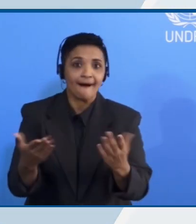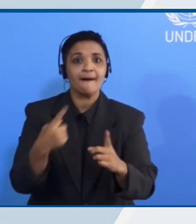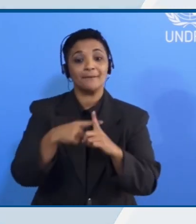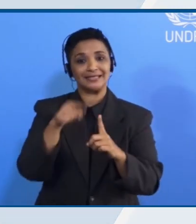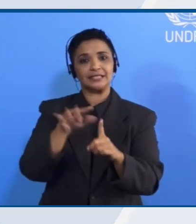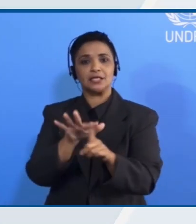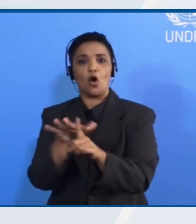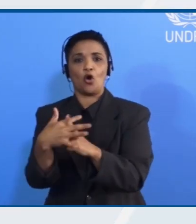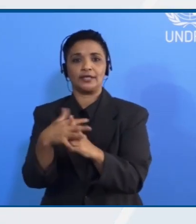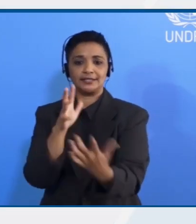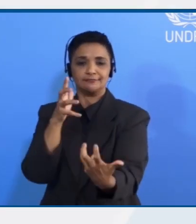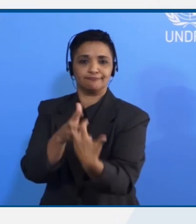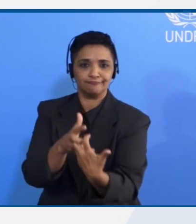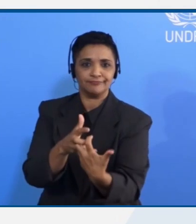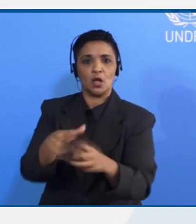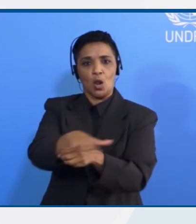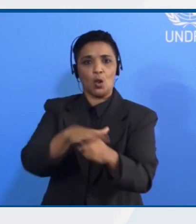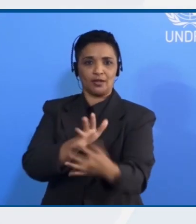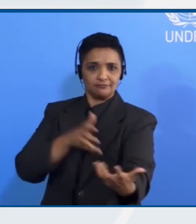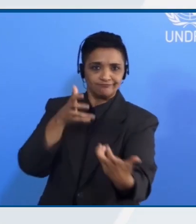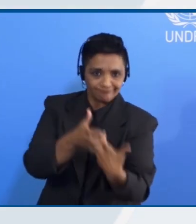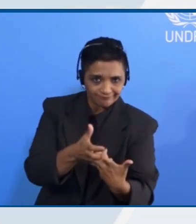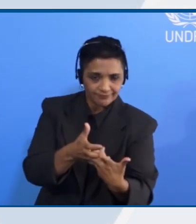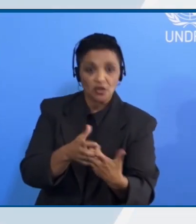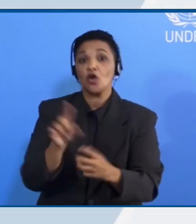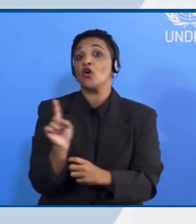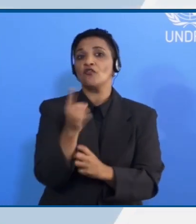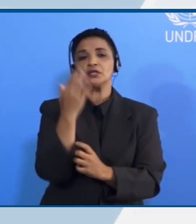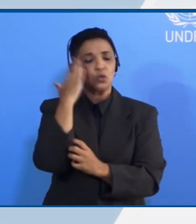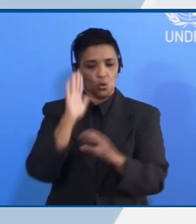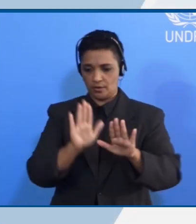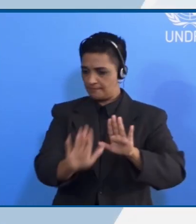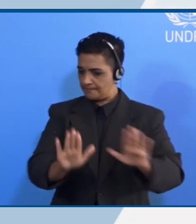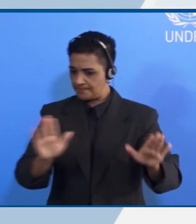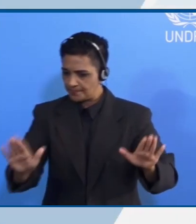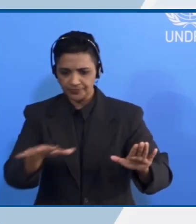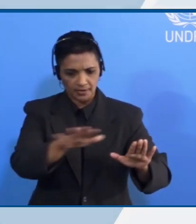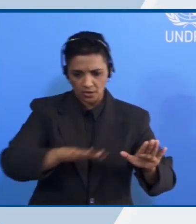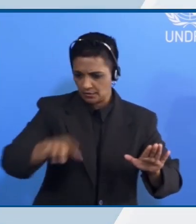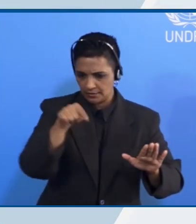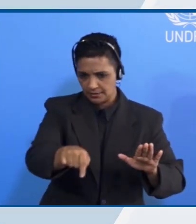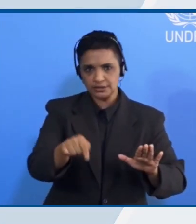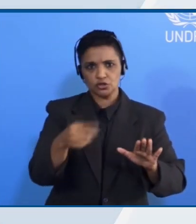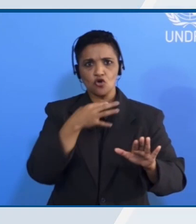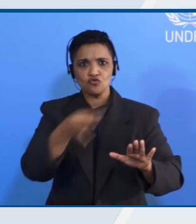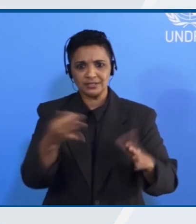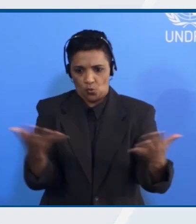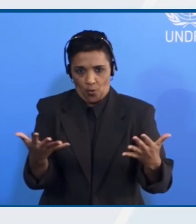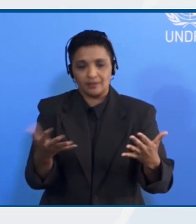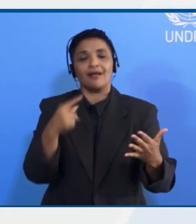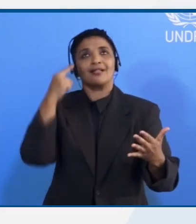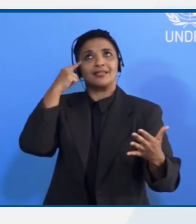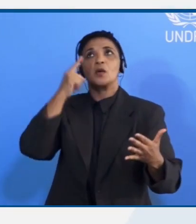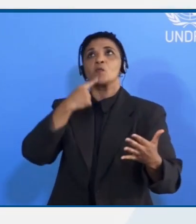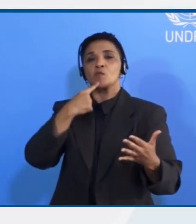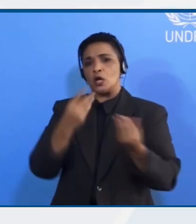and contextual. So first of all, we need local and contextual climate risk data. Then we need to decide local and